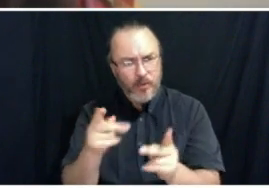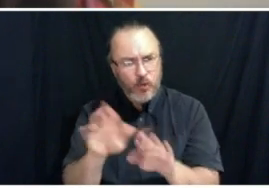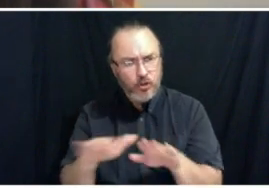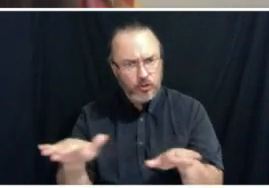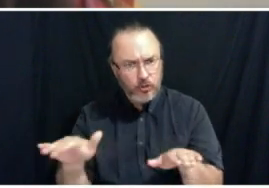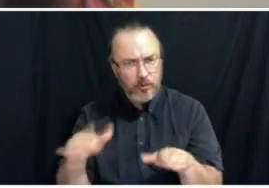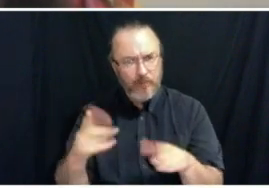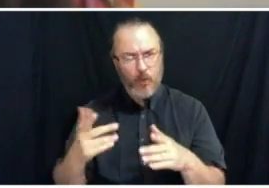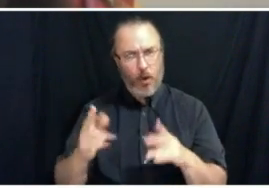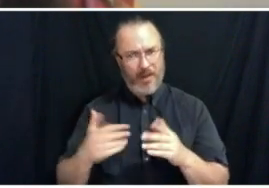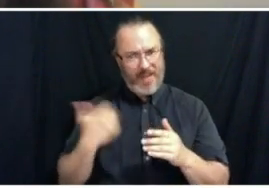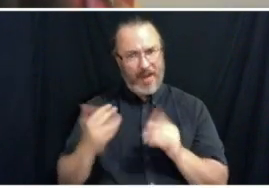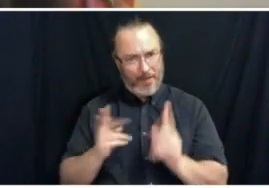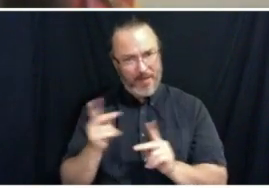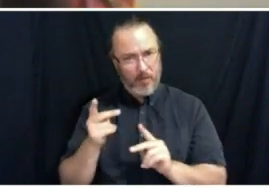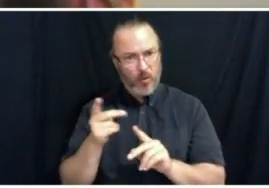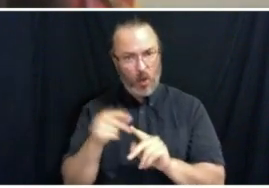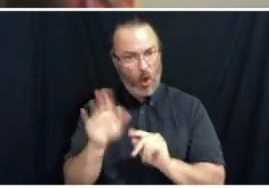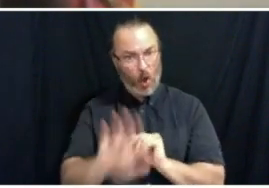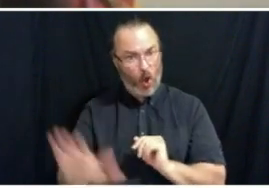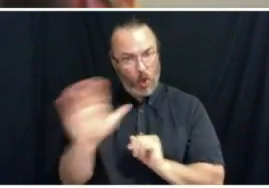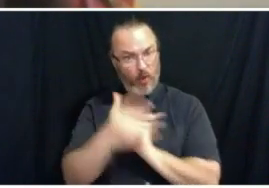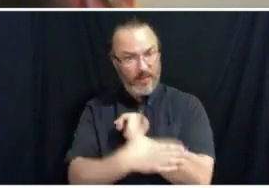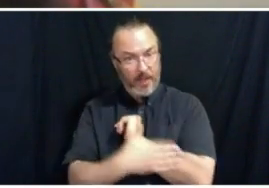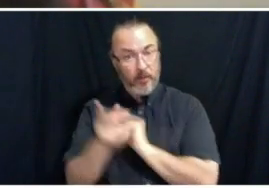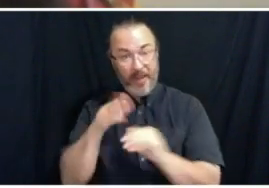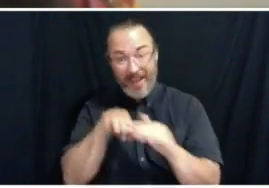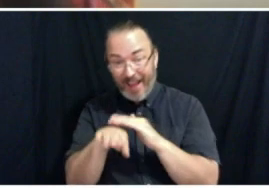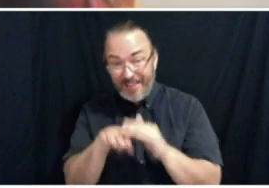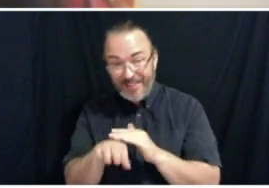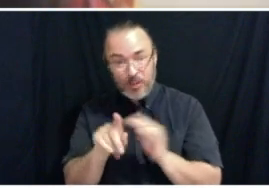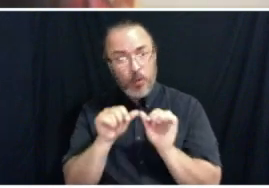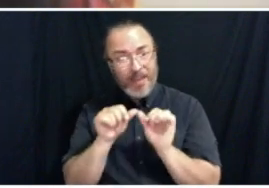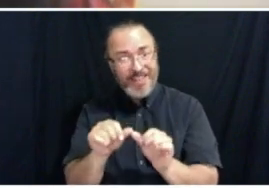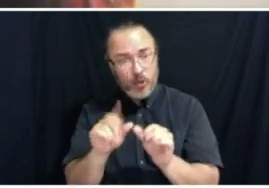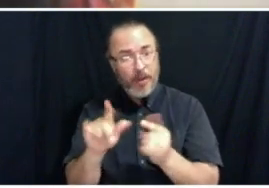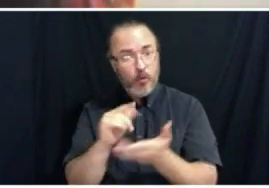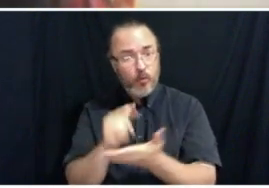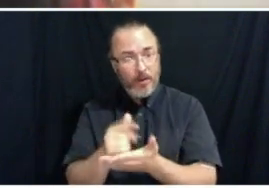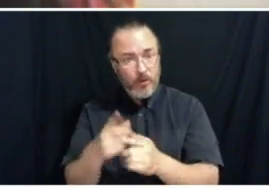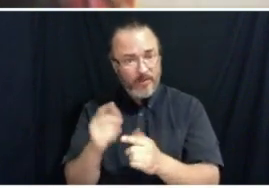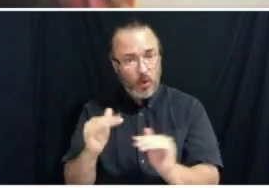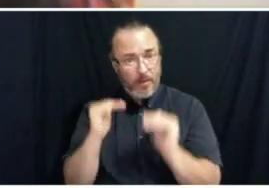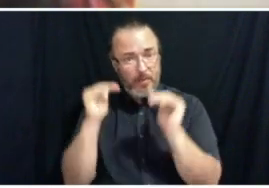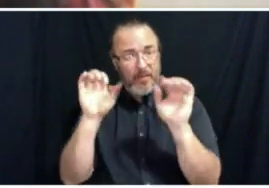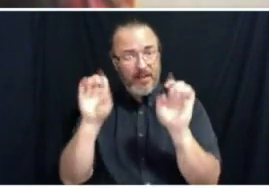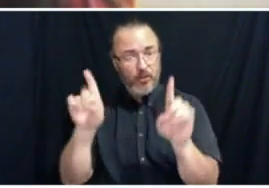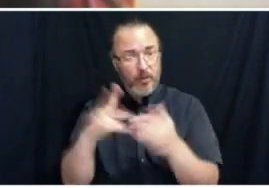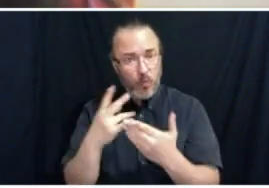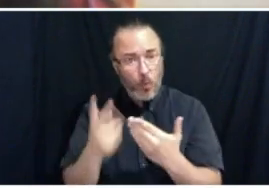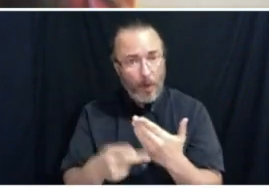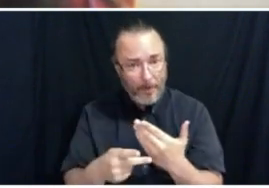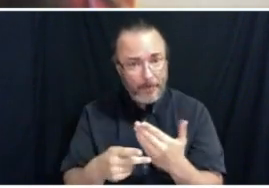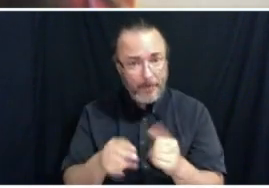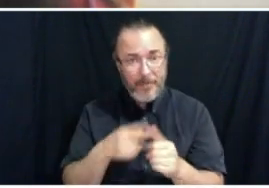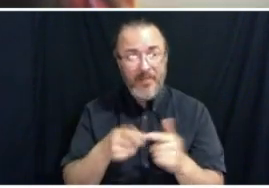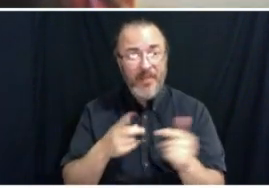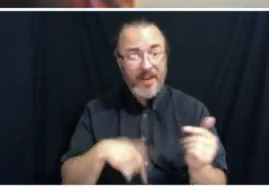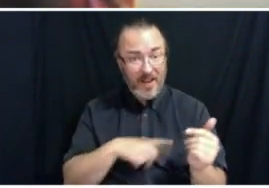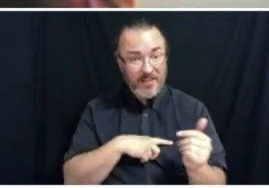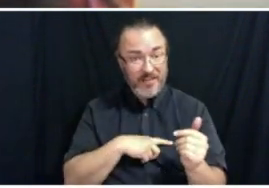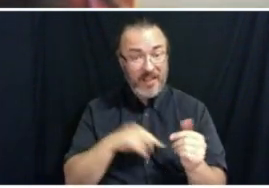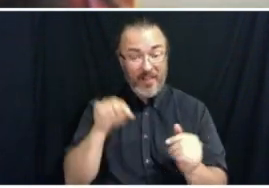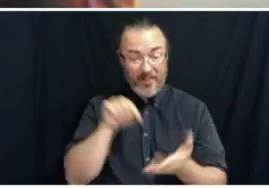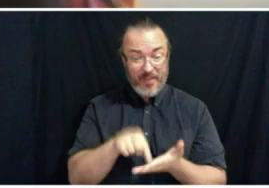all over the countries to access, continue, and graduate for higher education program. And for us, this is the way to